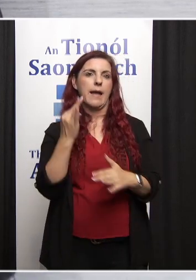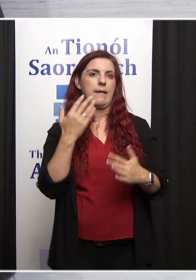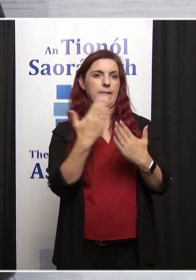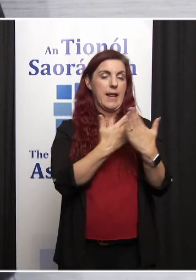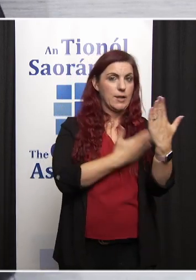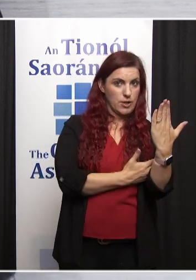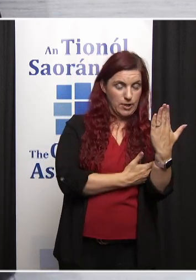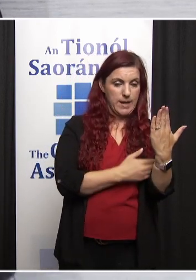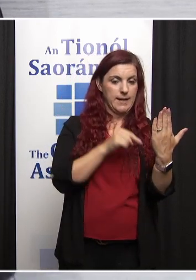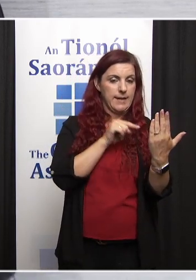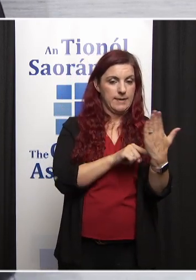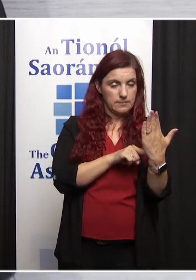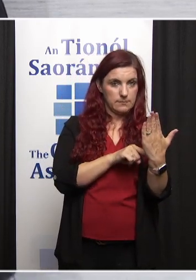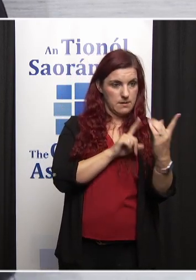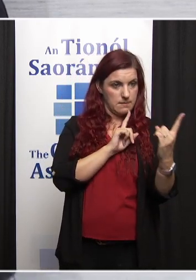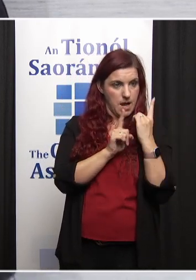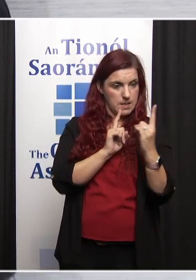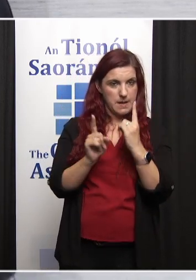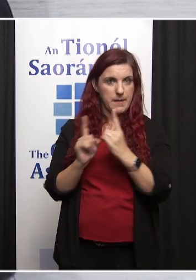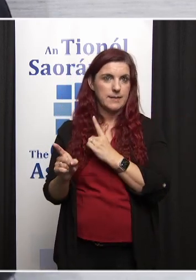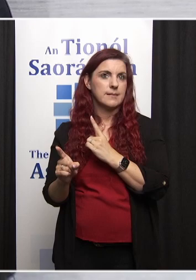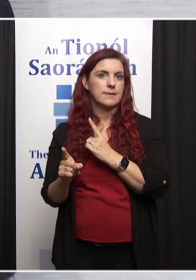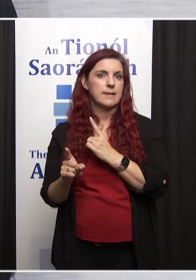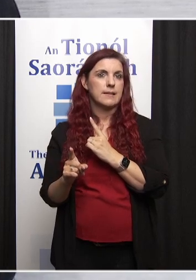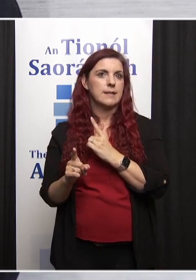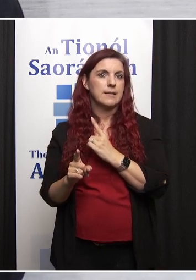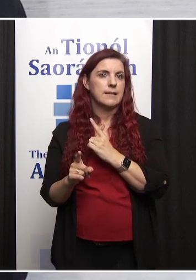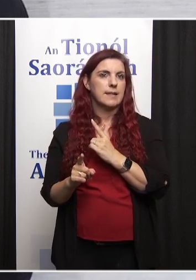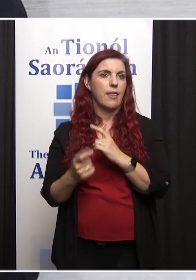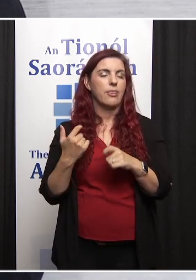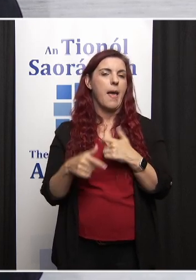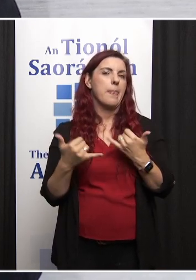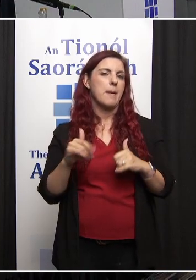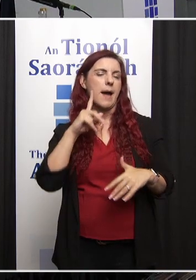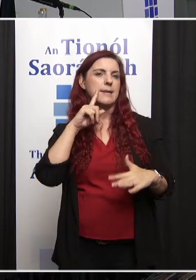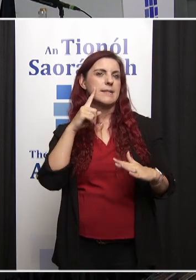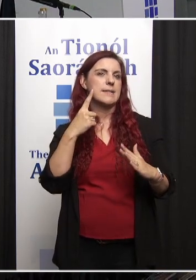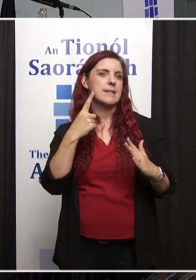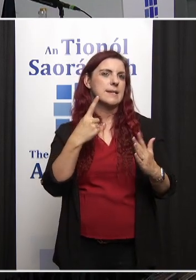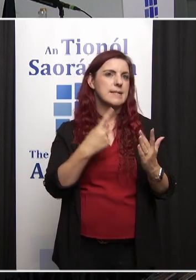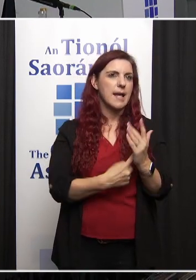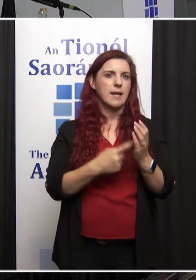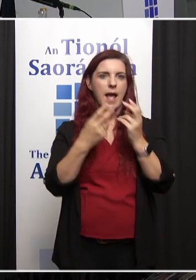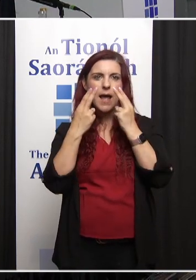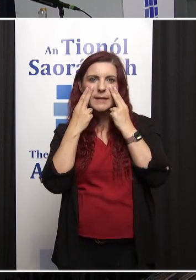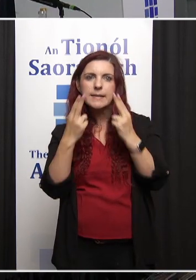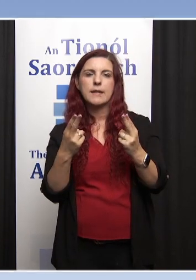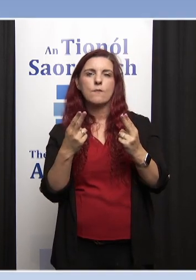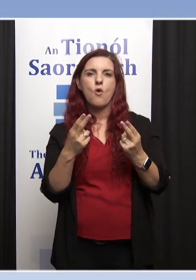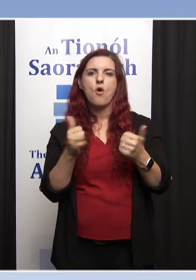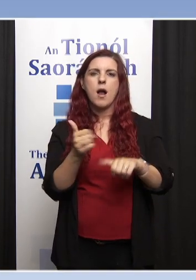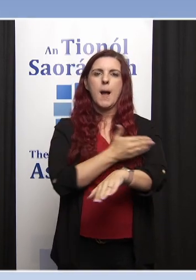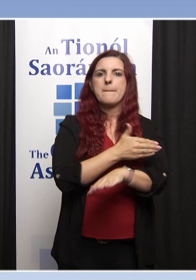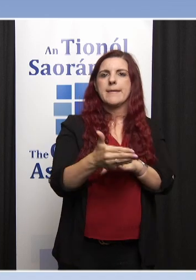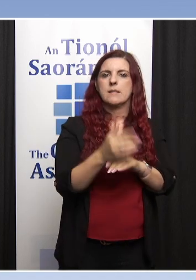that our legislative this design, they might decide that there's a need for a commencement order, and if